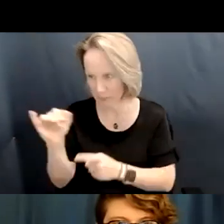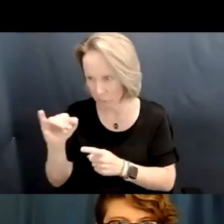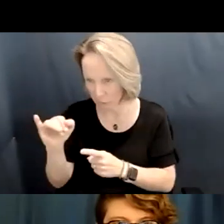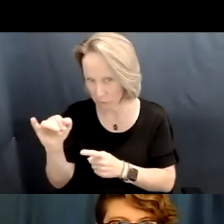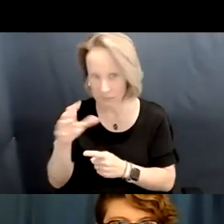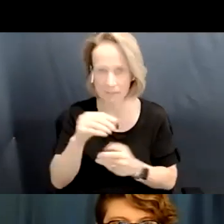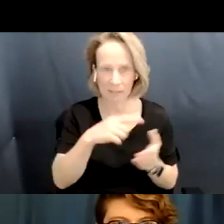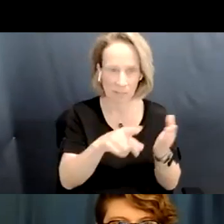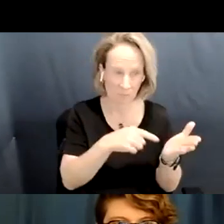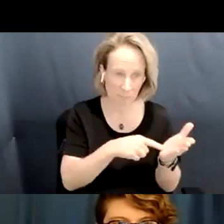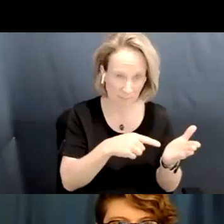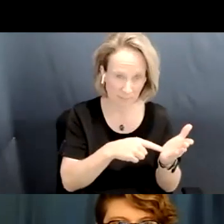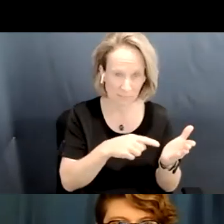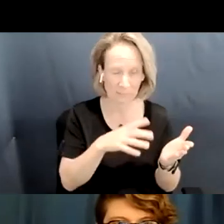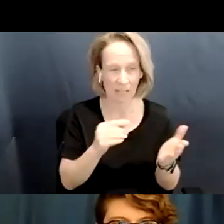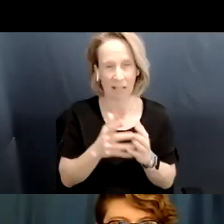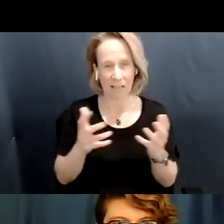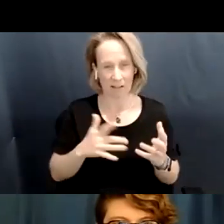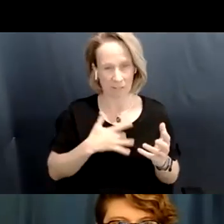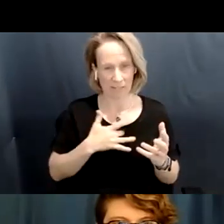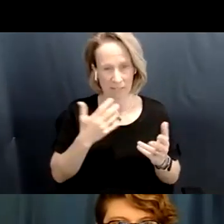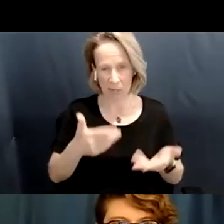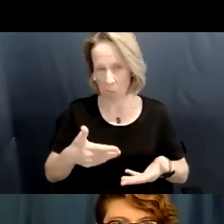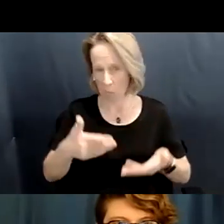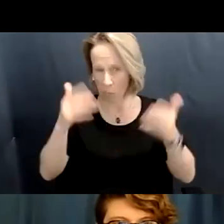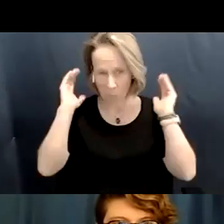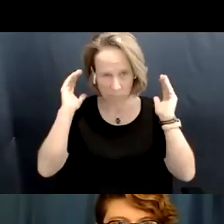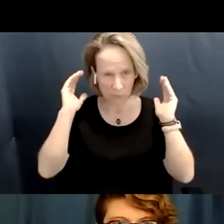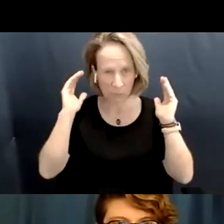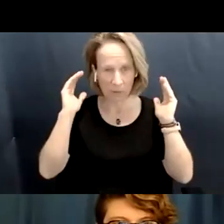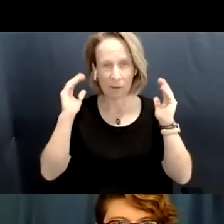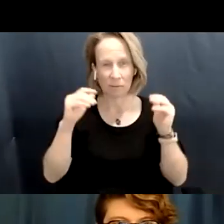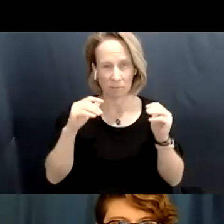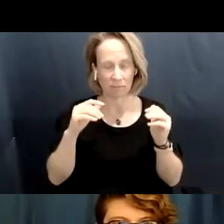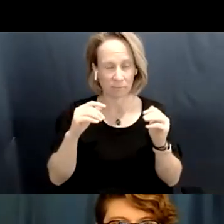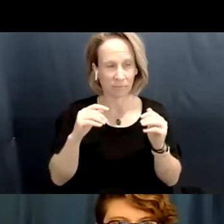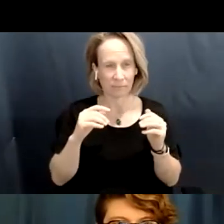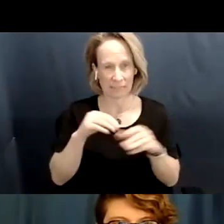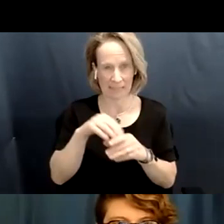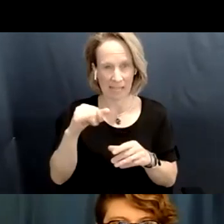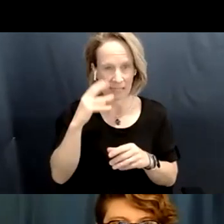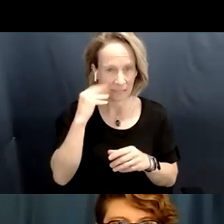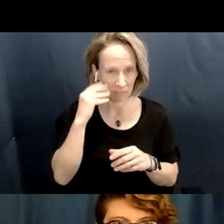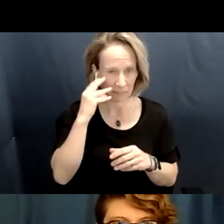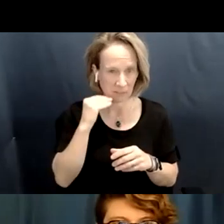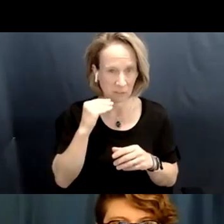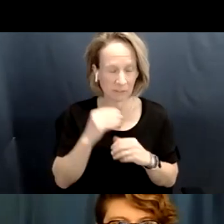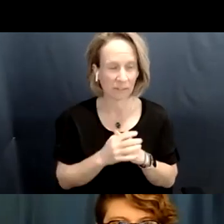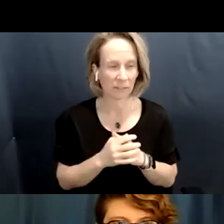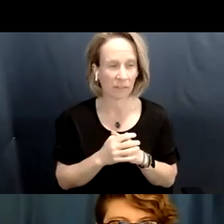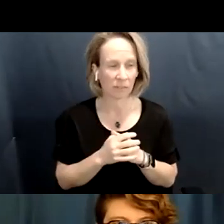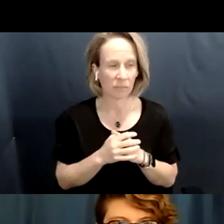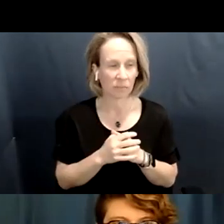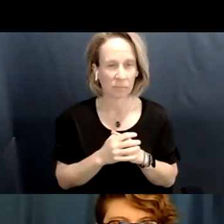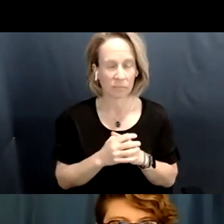capacity, right? A lot of feelings of overwhelm at navigating that experience. And so, like I said, I hope that was